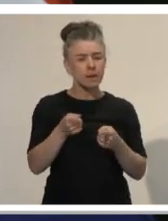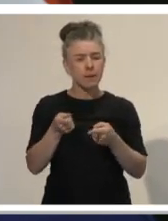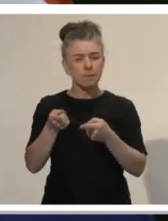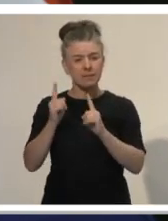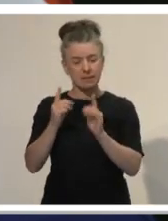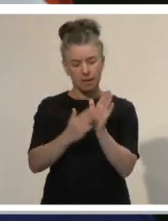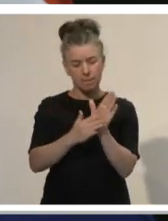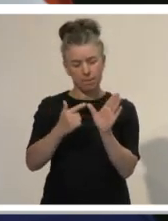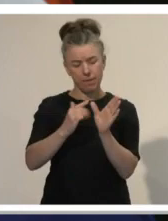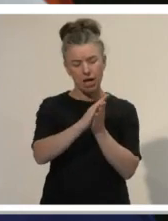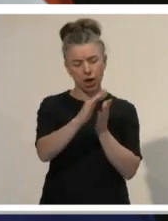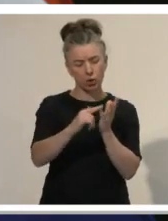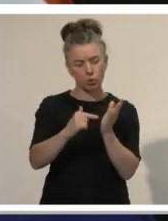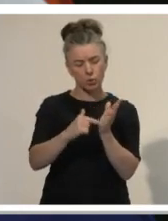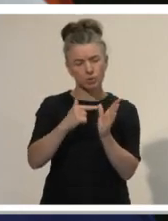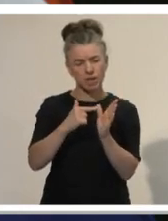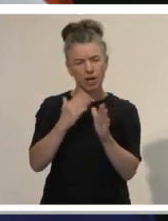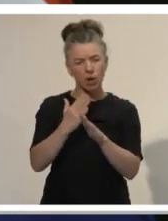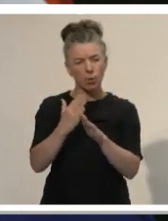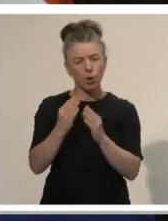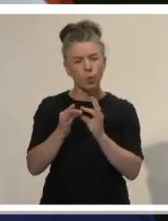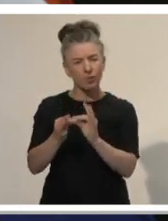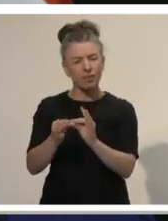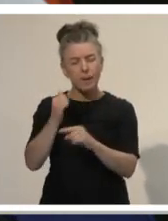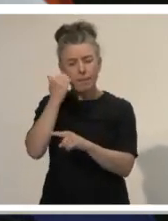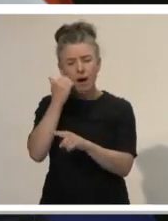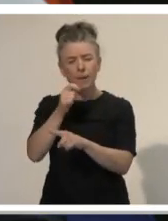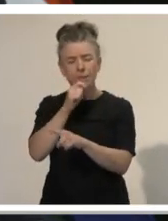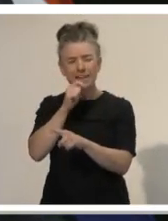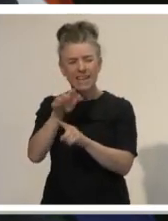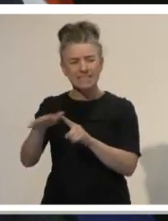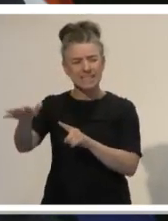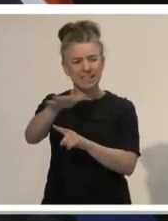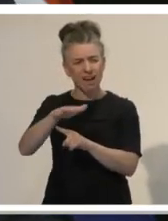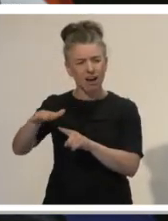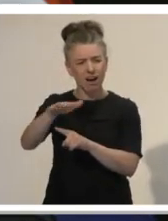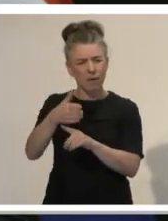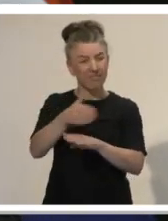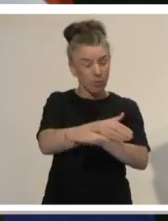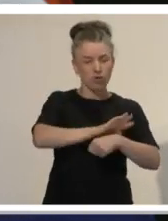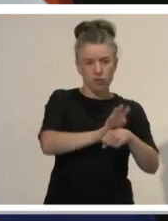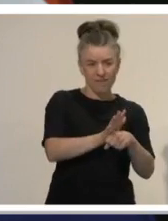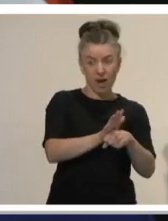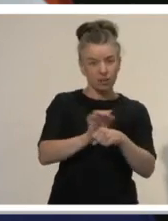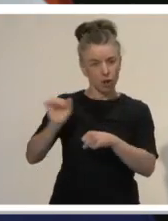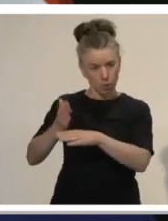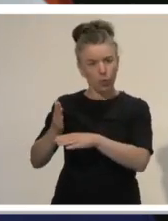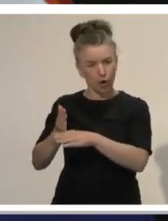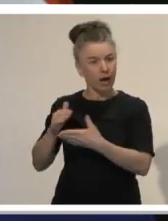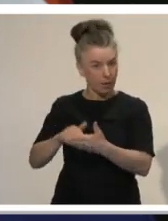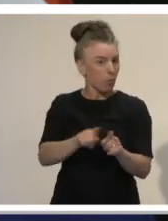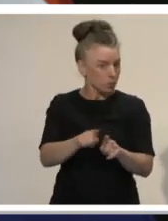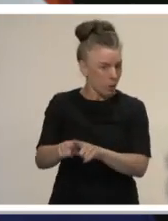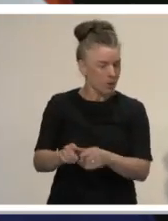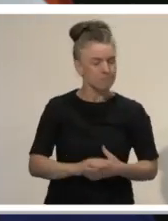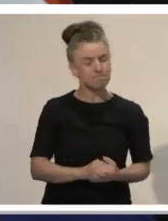is doing with the Māori media sector shift before COVID, being part